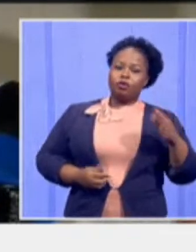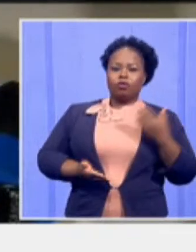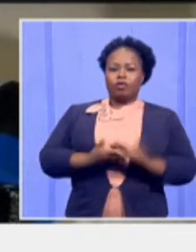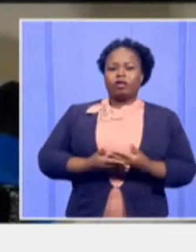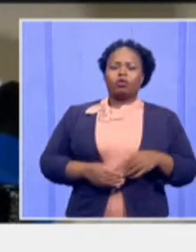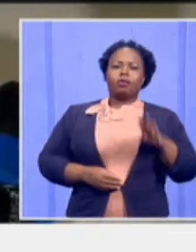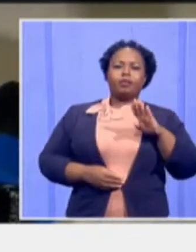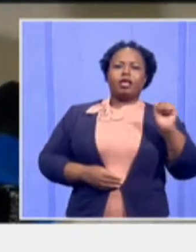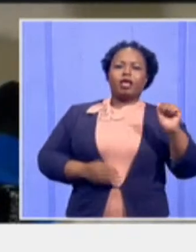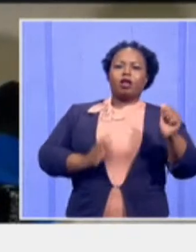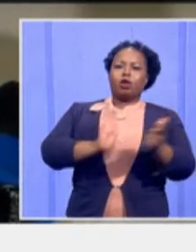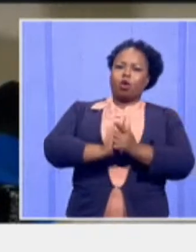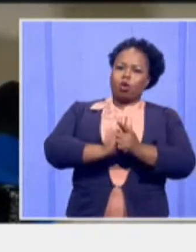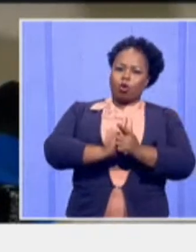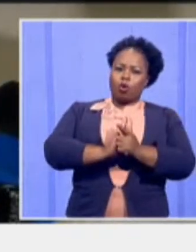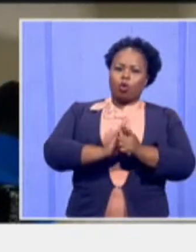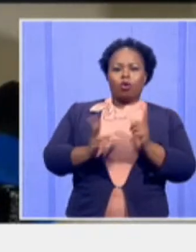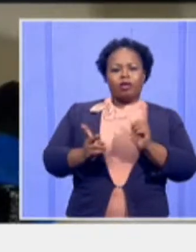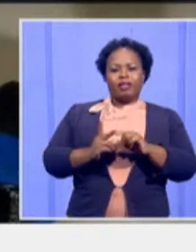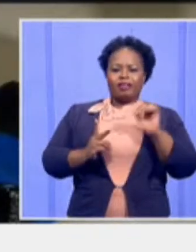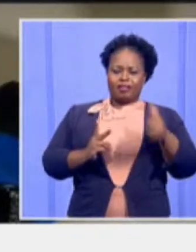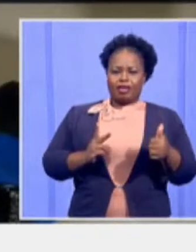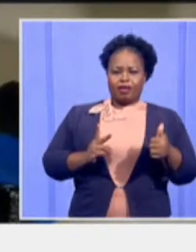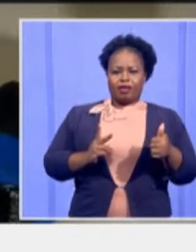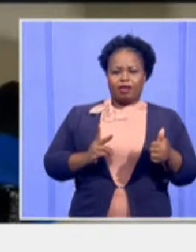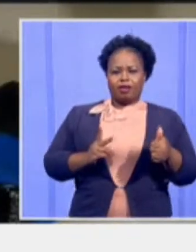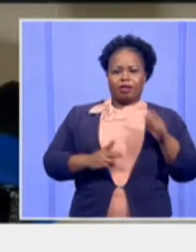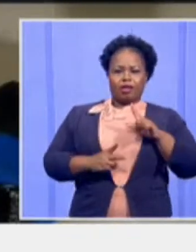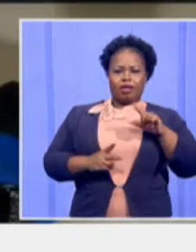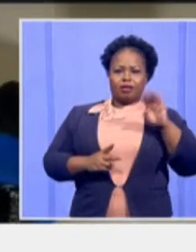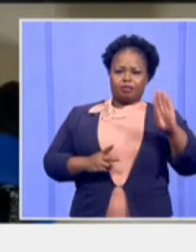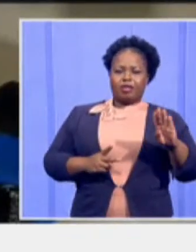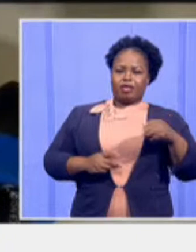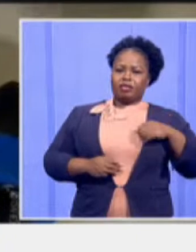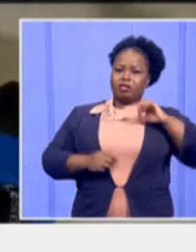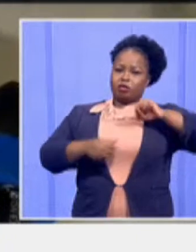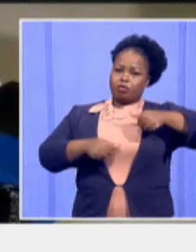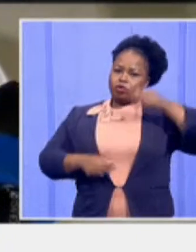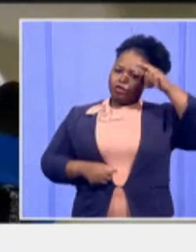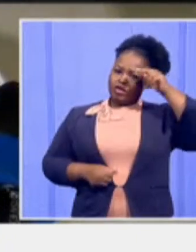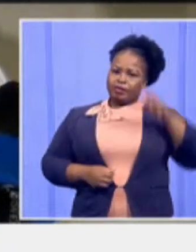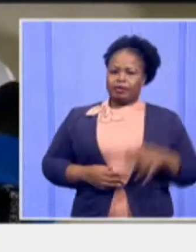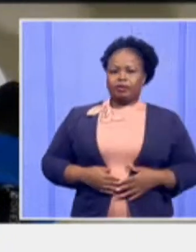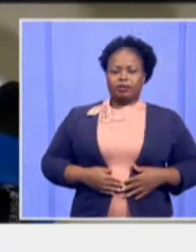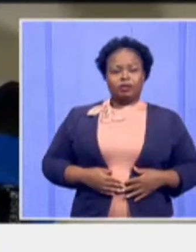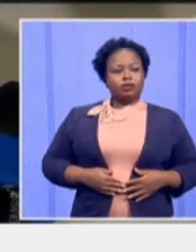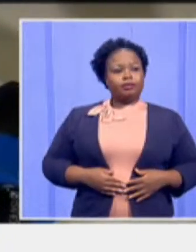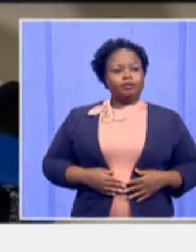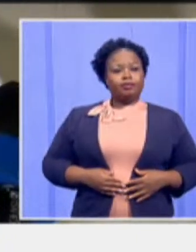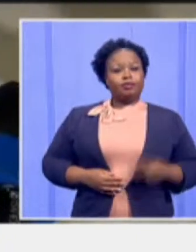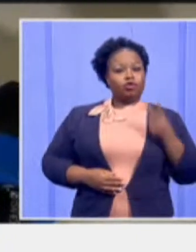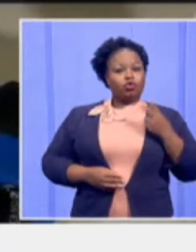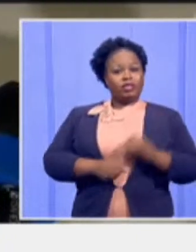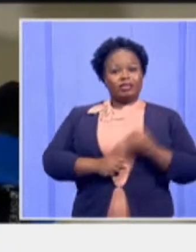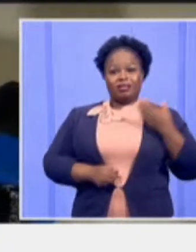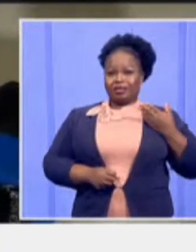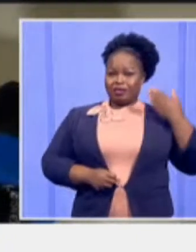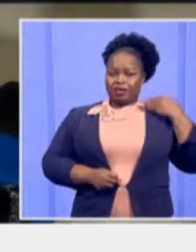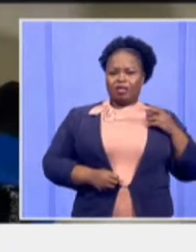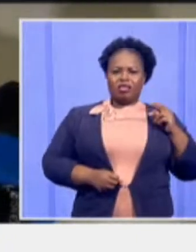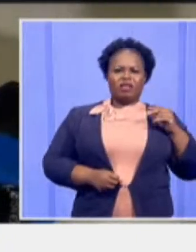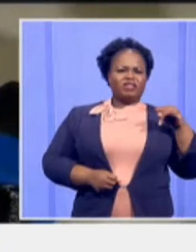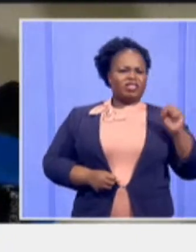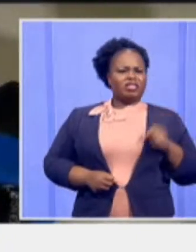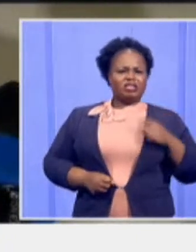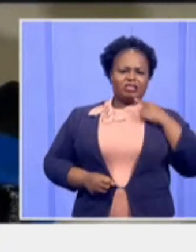BA law. After that, you will do LLB as a postgrad. Last year, NFSAS came back and said,